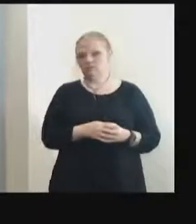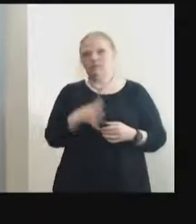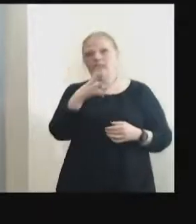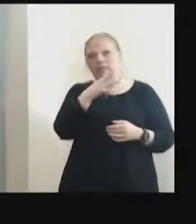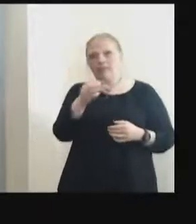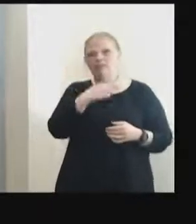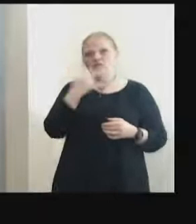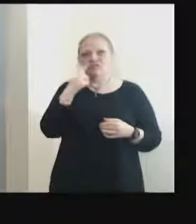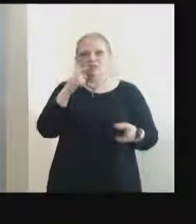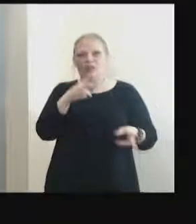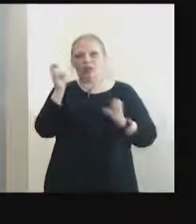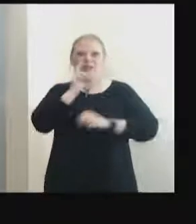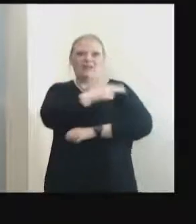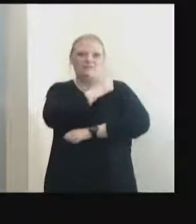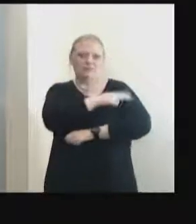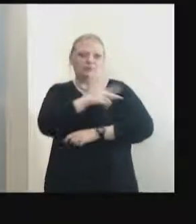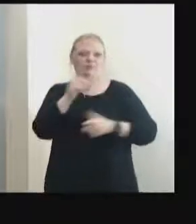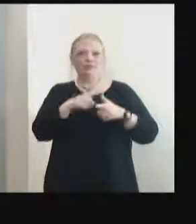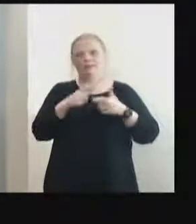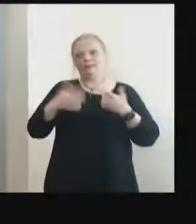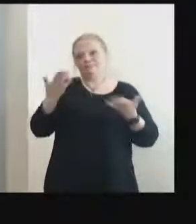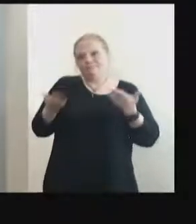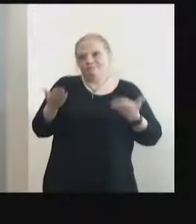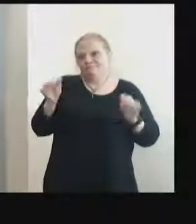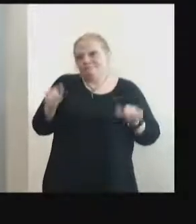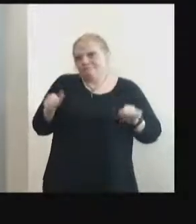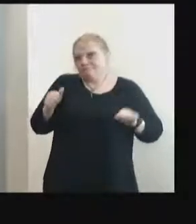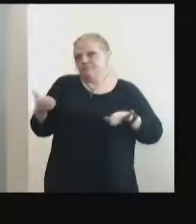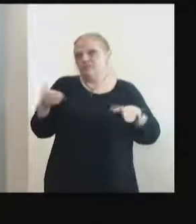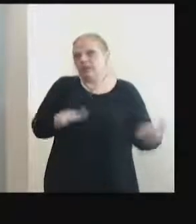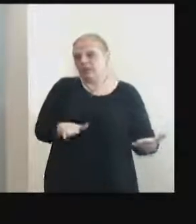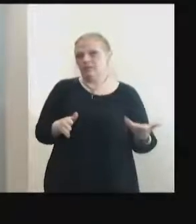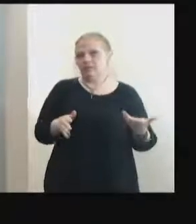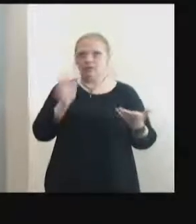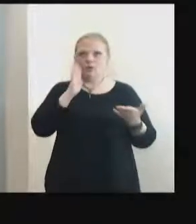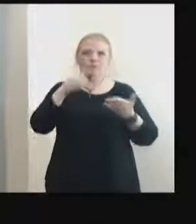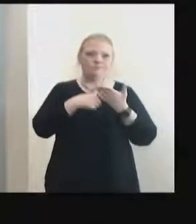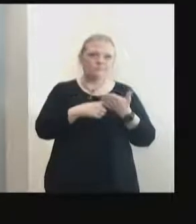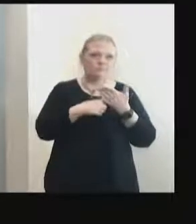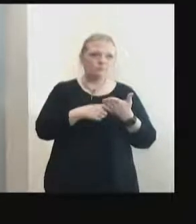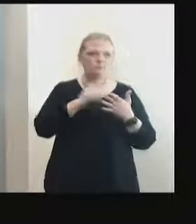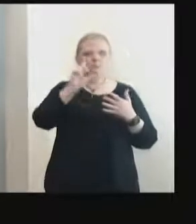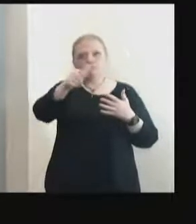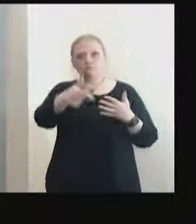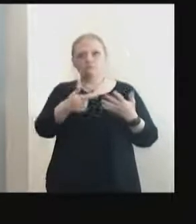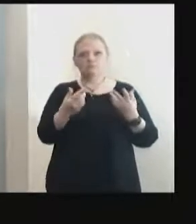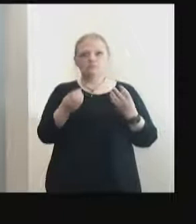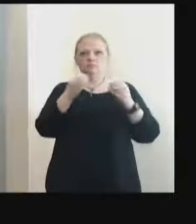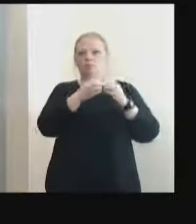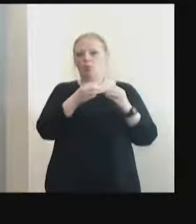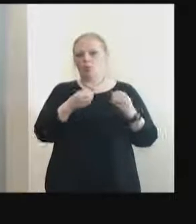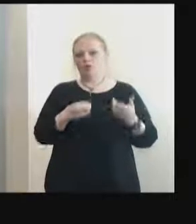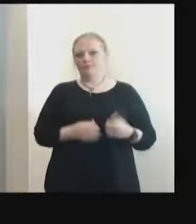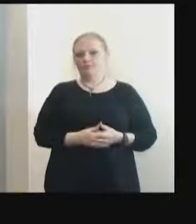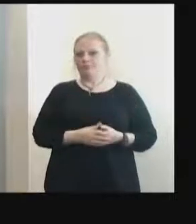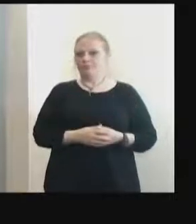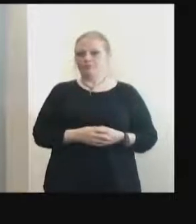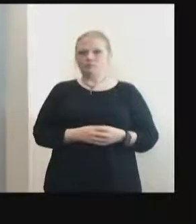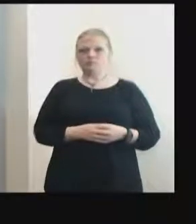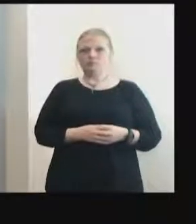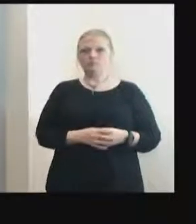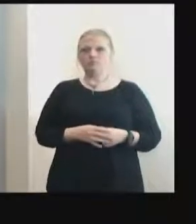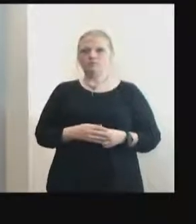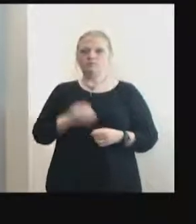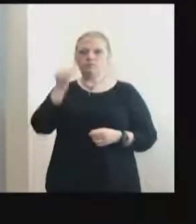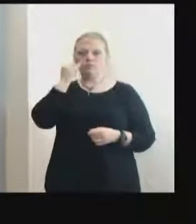hospitalization, and in all likelihood death, though as we will talk about in a moment a little bit more about mortality data, if you